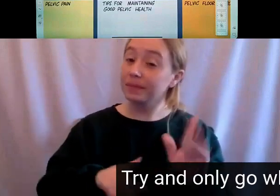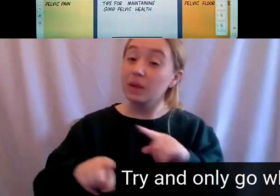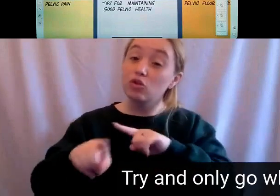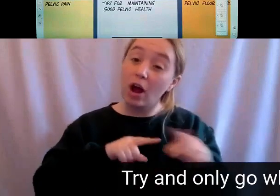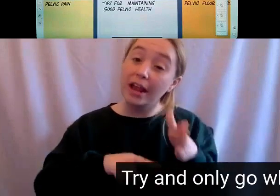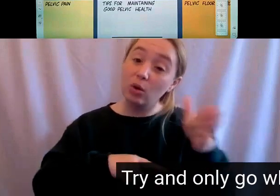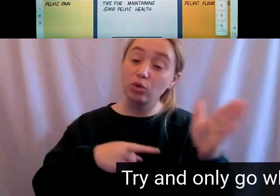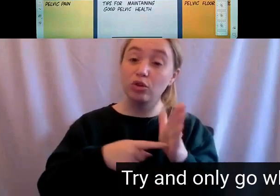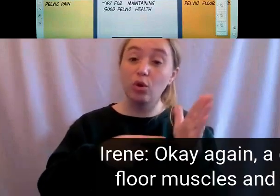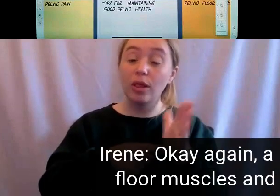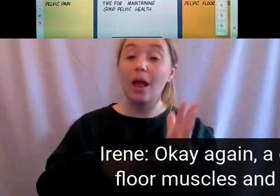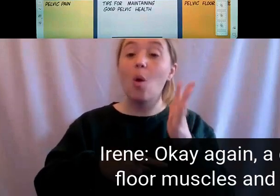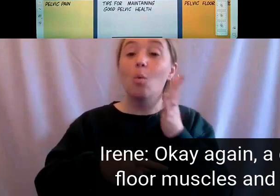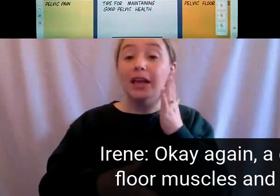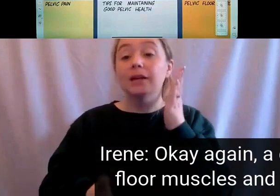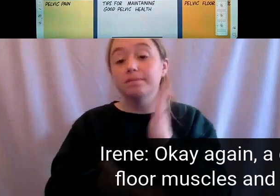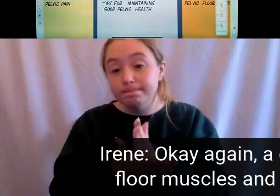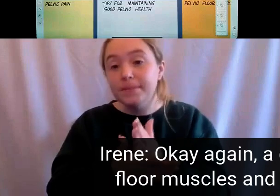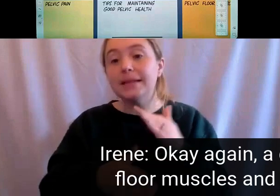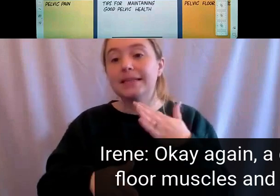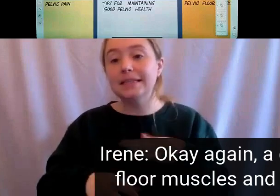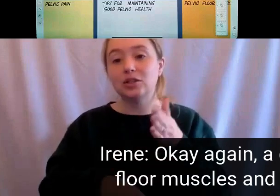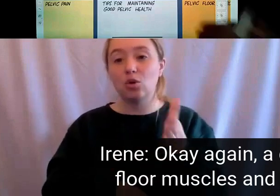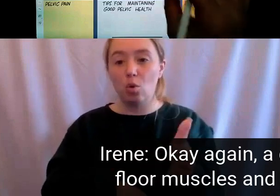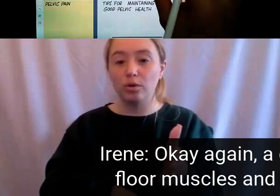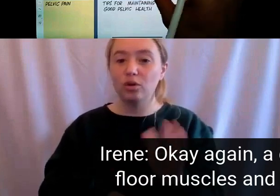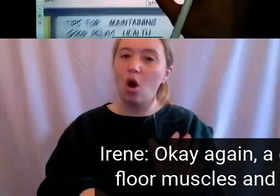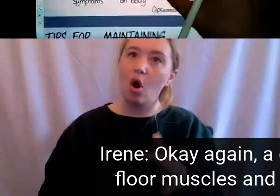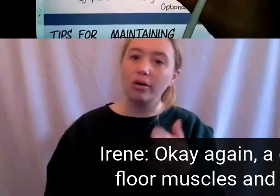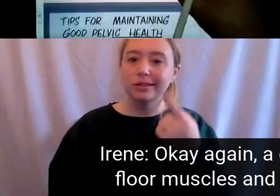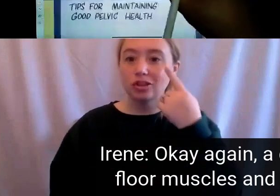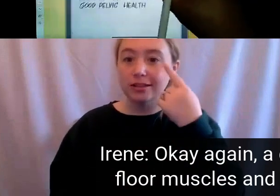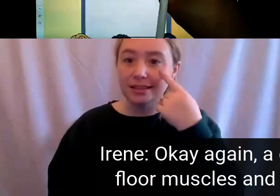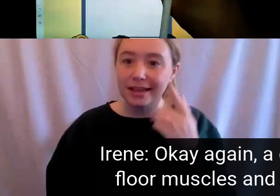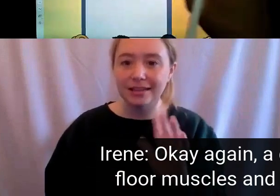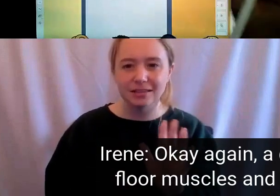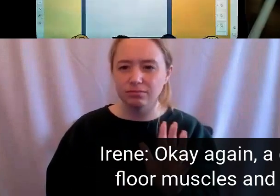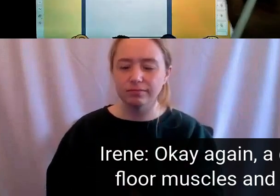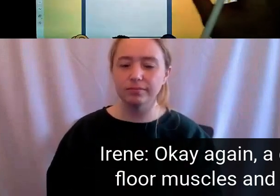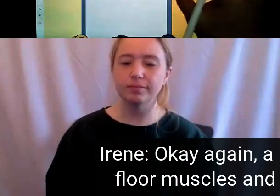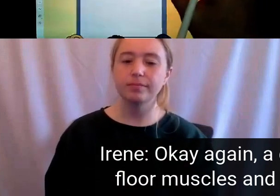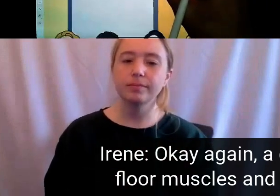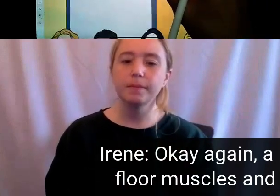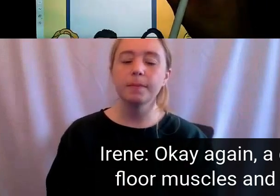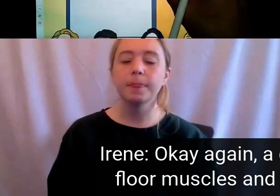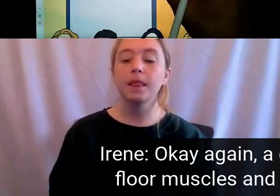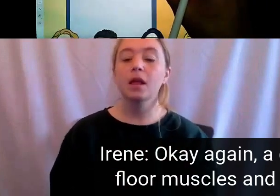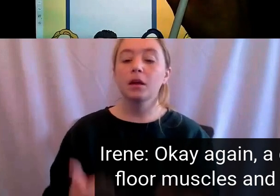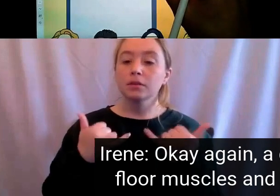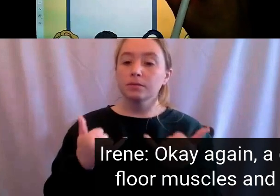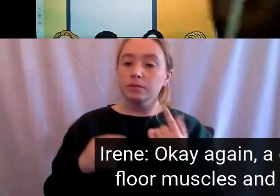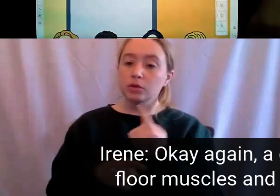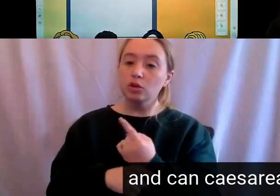go. Okay, and again, a question about pelvic floor muscles and cesarean